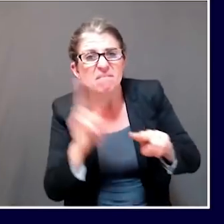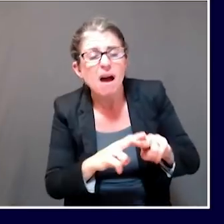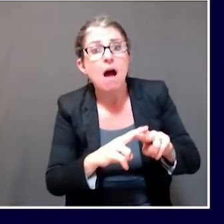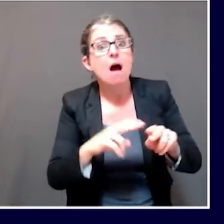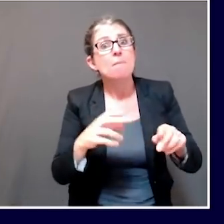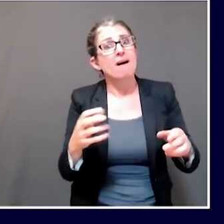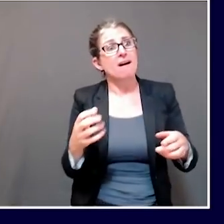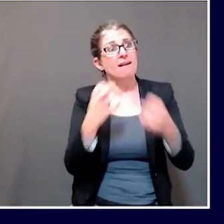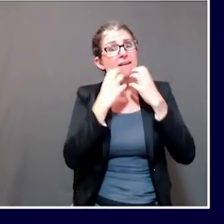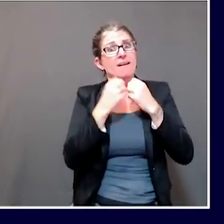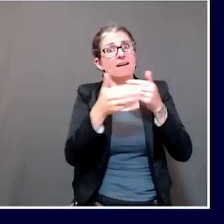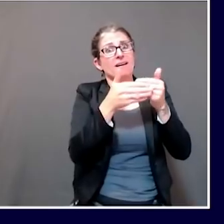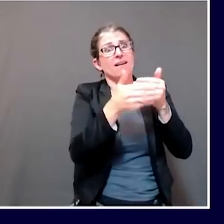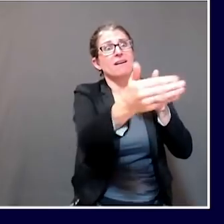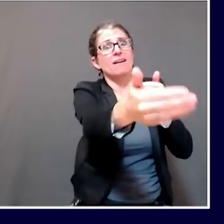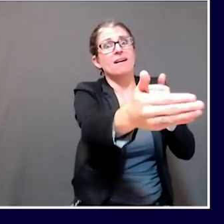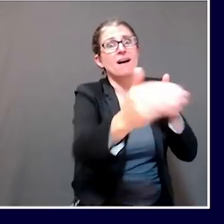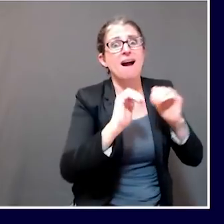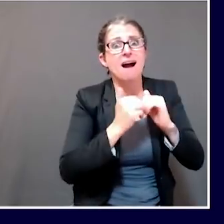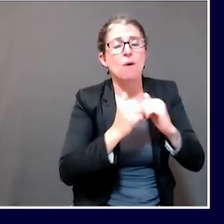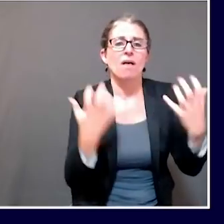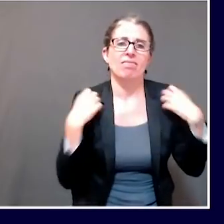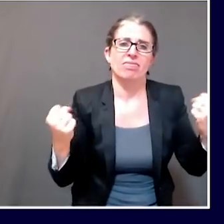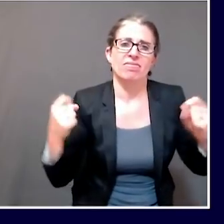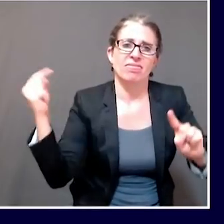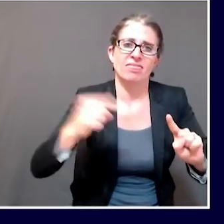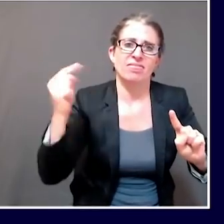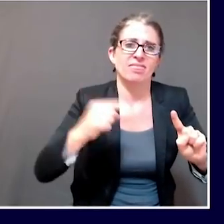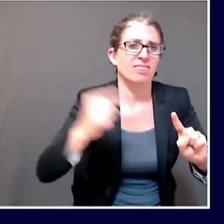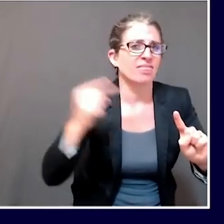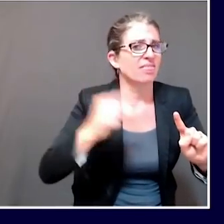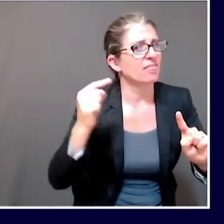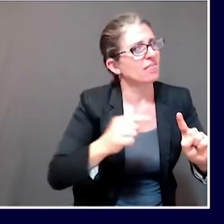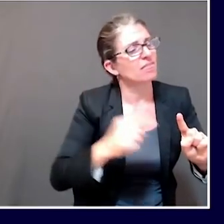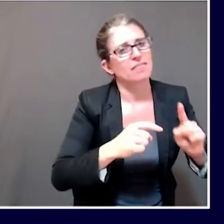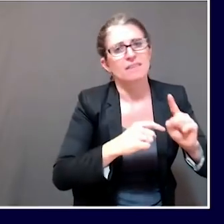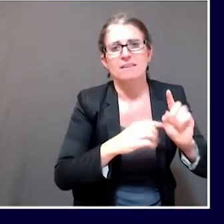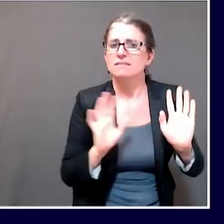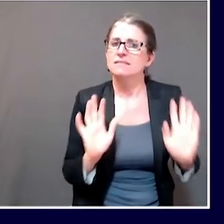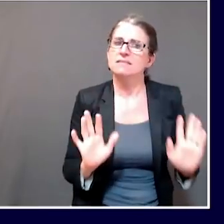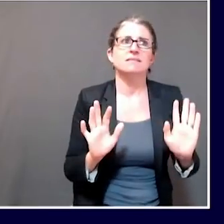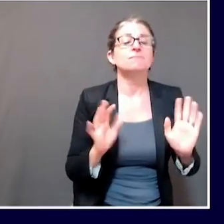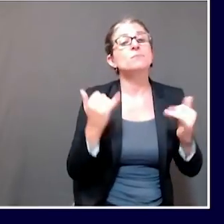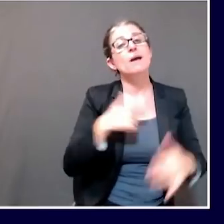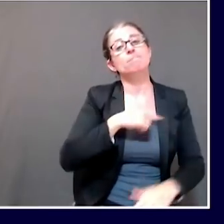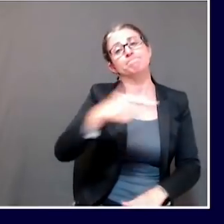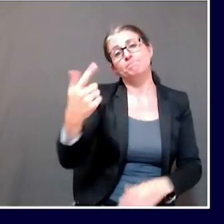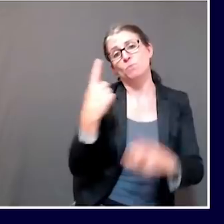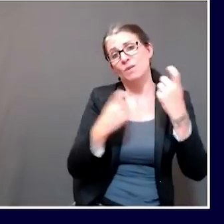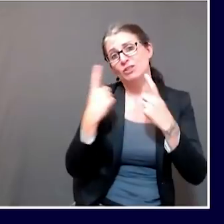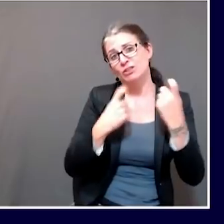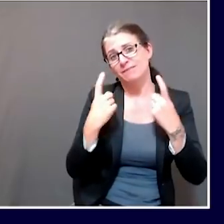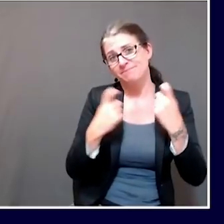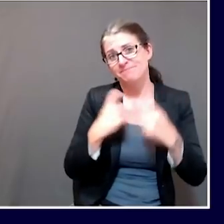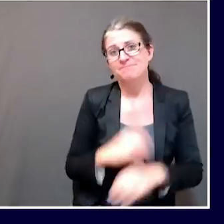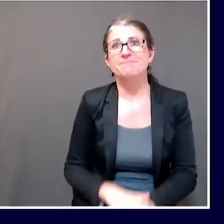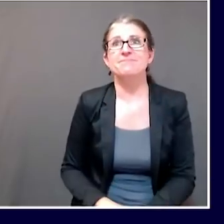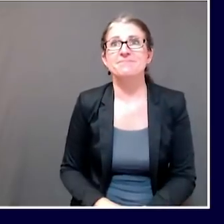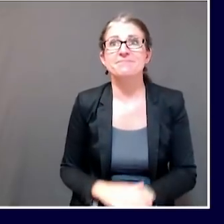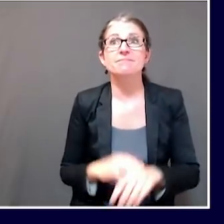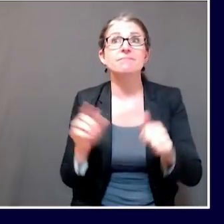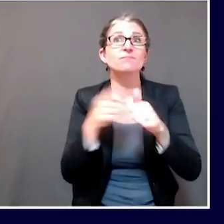now. So with that, I'd like to turn things over to our colleagues in the media. And today's first question goes to Liz